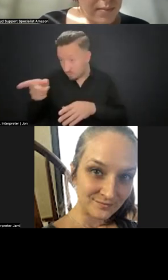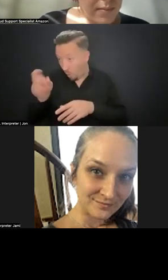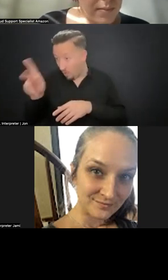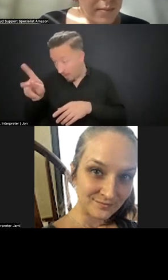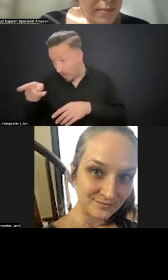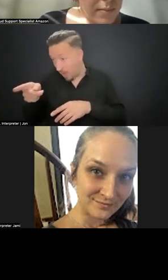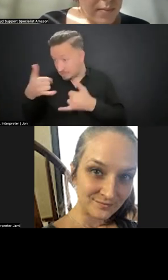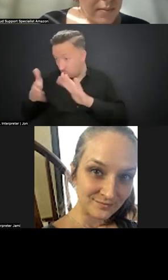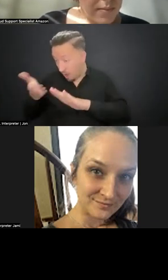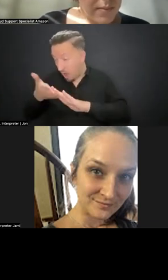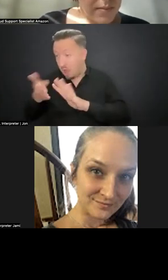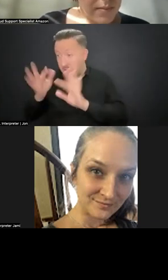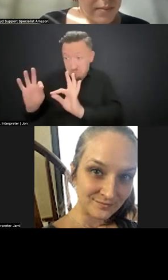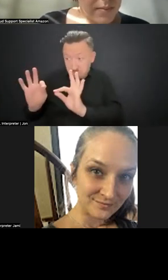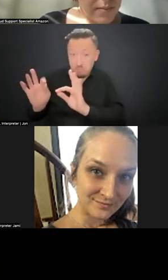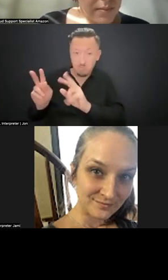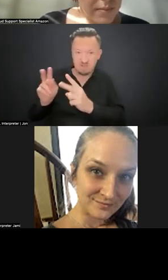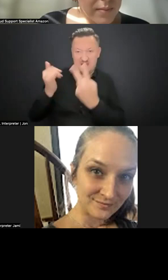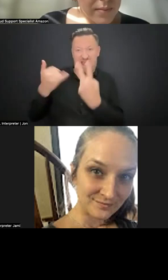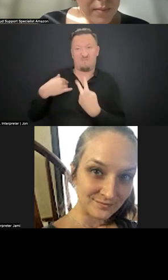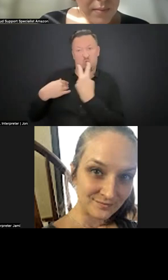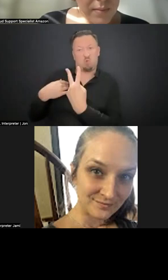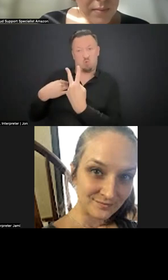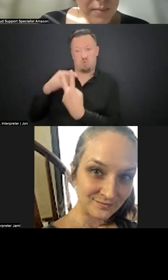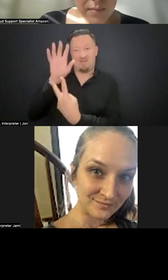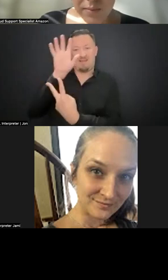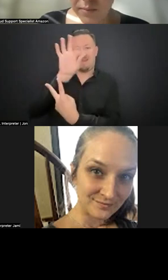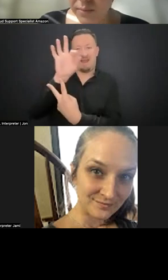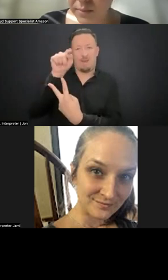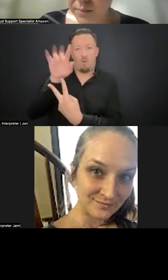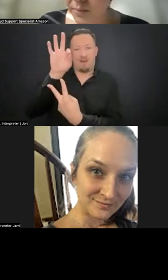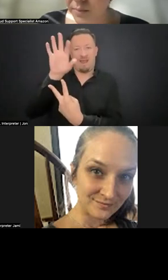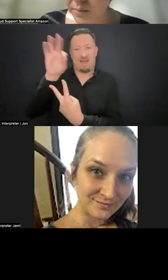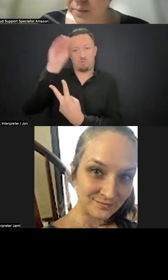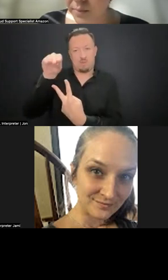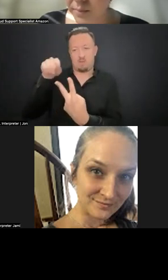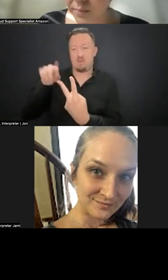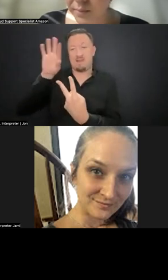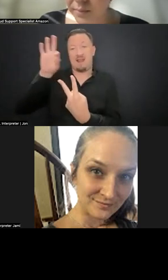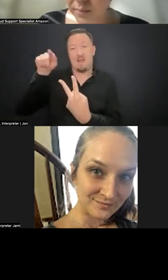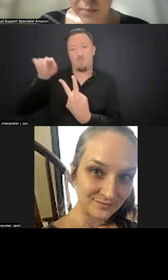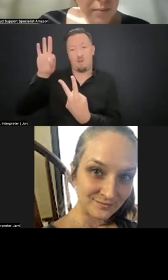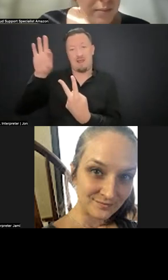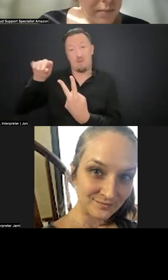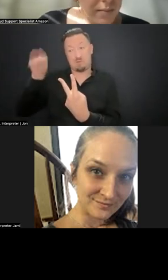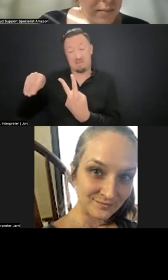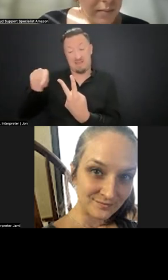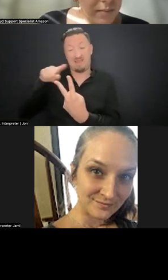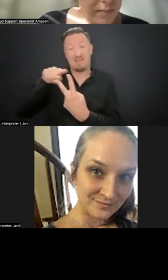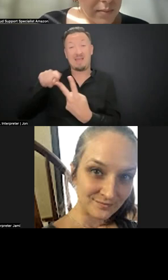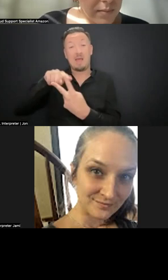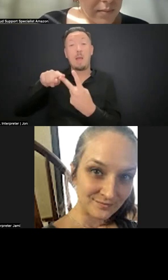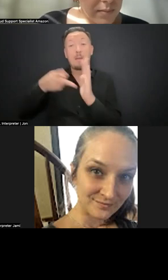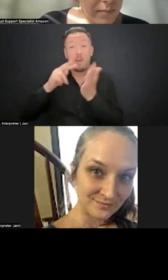99.99, right? 2 of them. And what's the likelihood of both of them failing is almost negligible